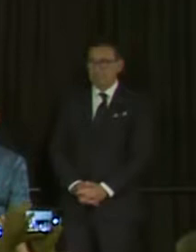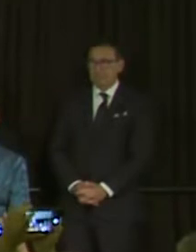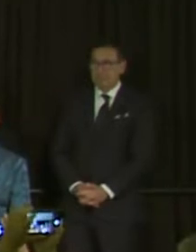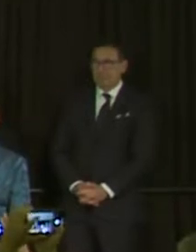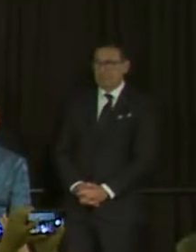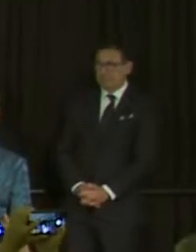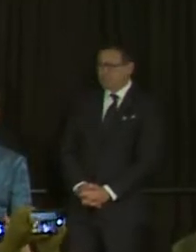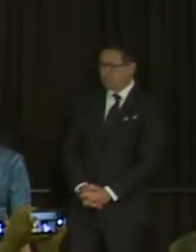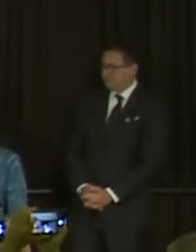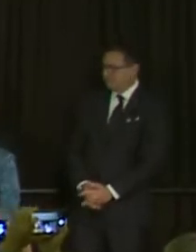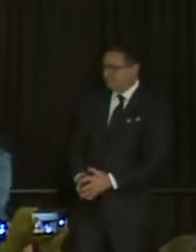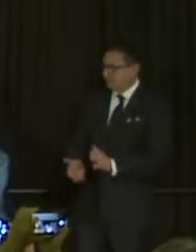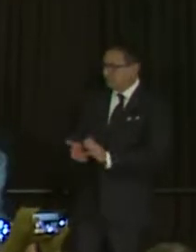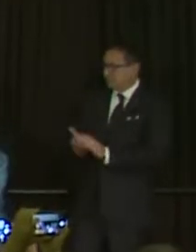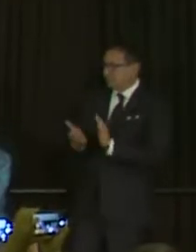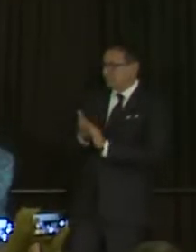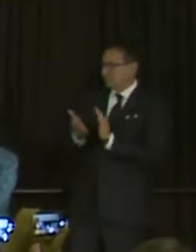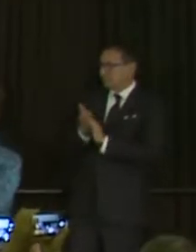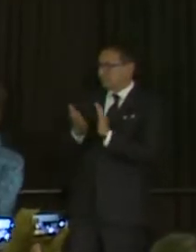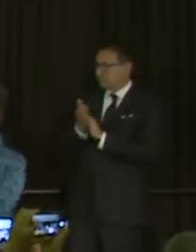City, Lorraine Grillo.